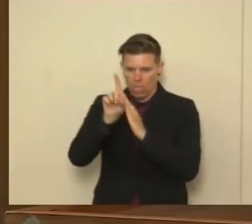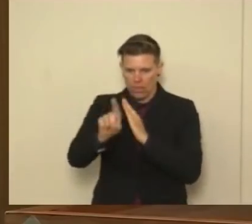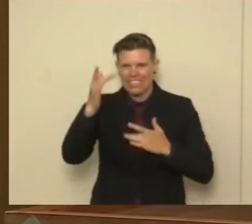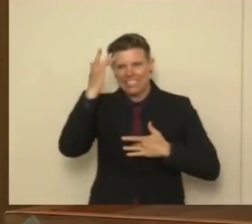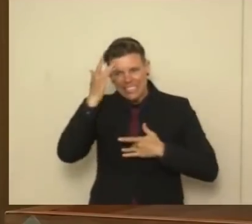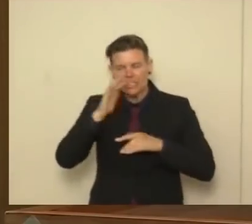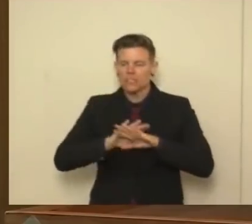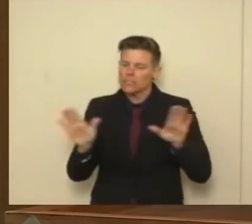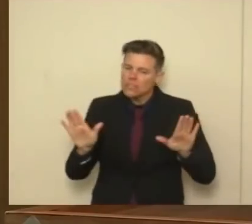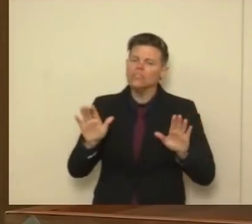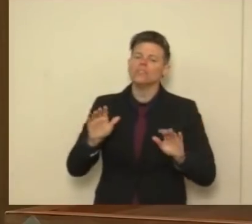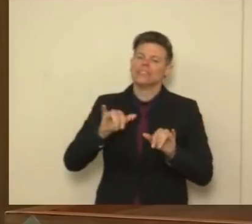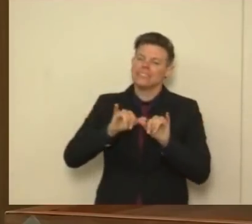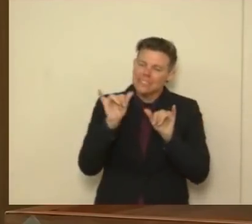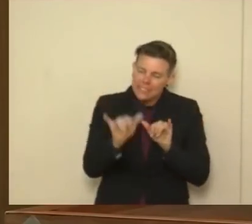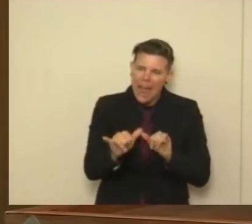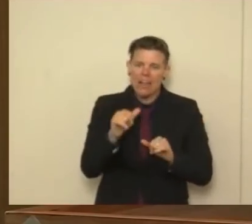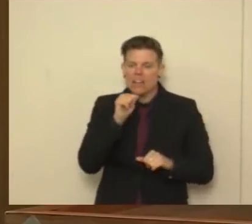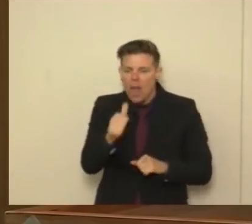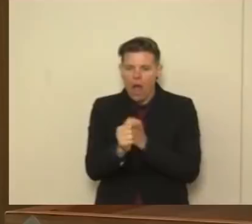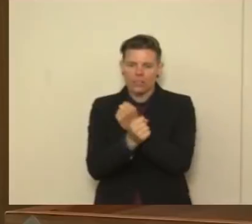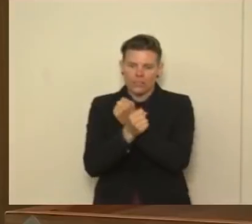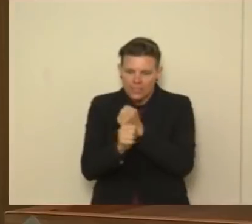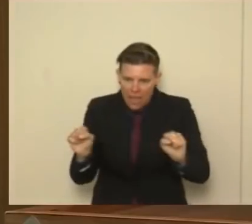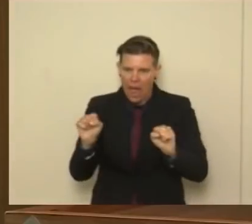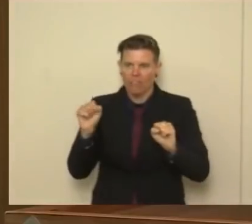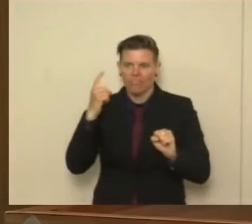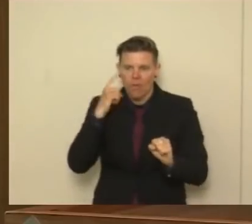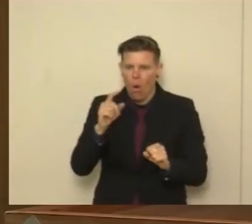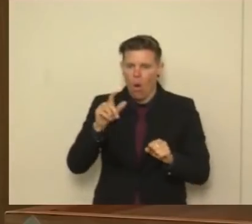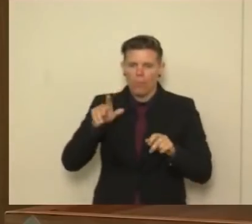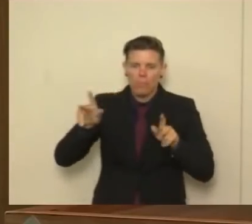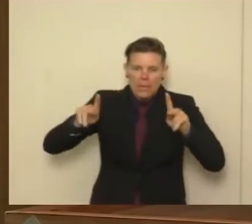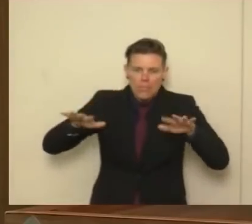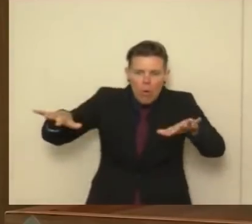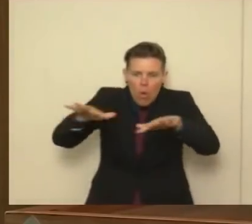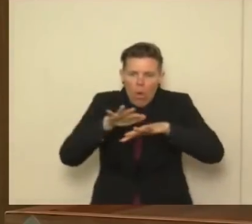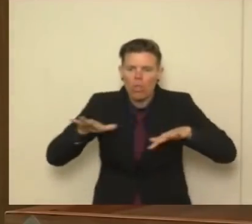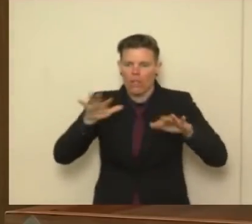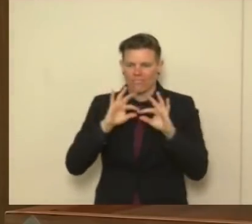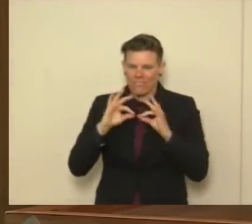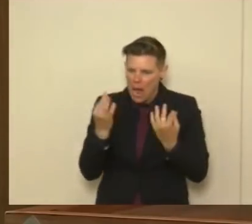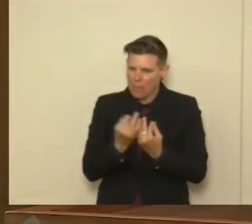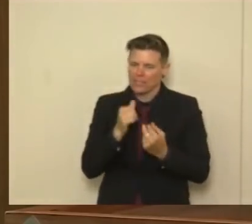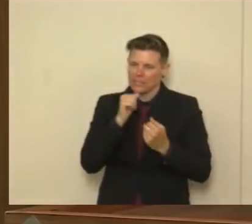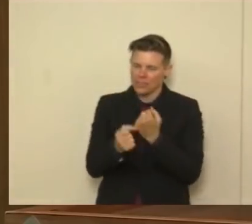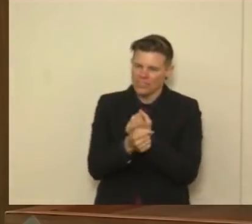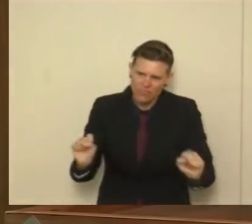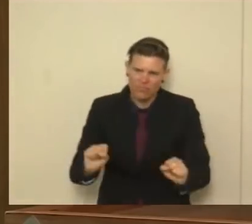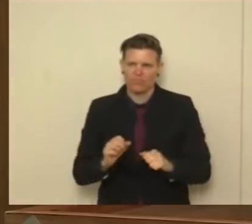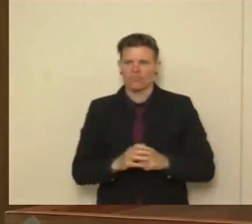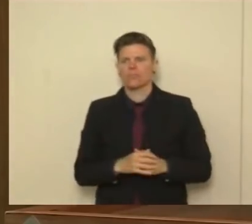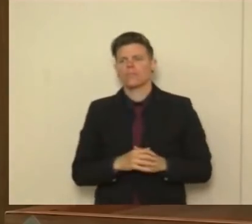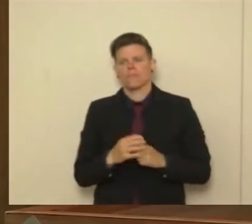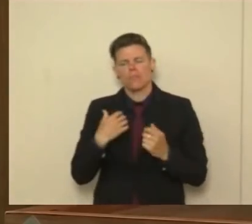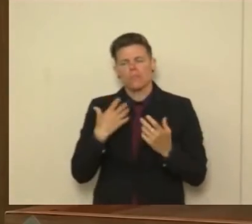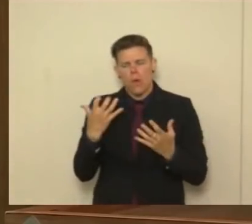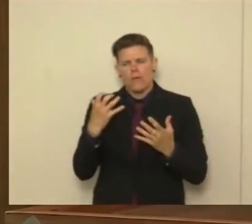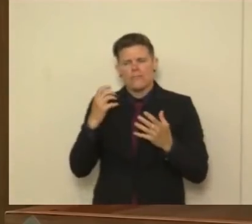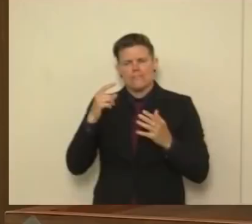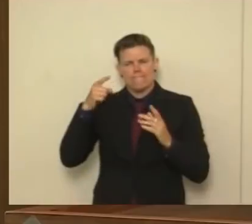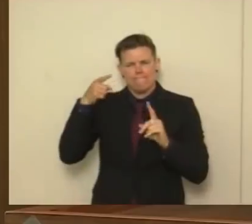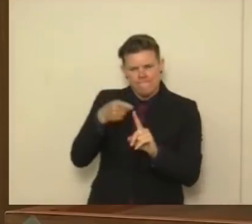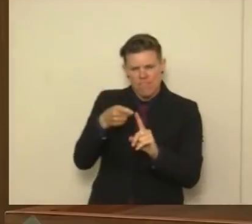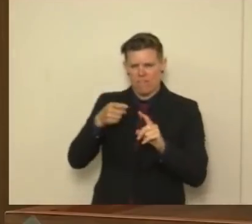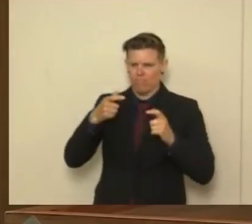it's just not safe for you or anyone else. And then the other thing I had on my short list is large family gatherings. I think